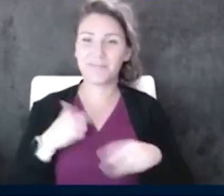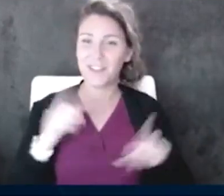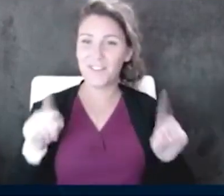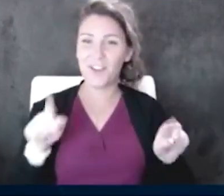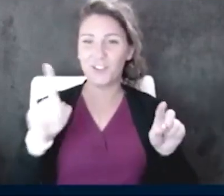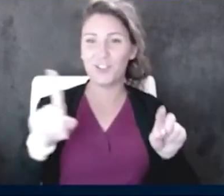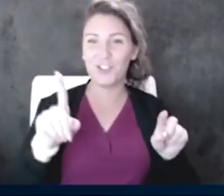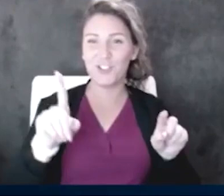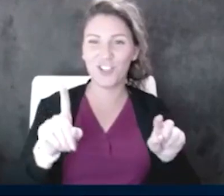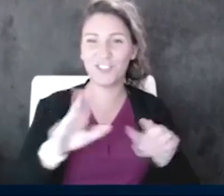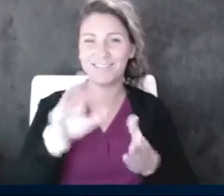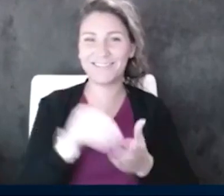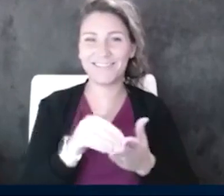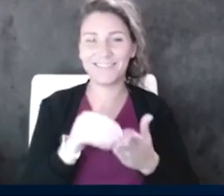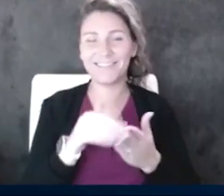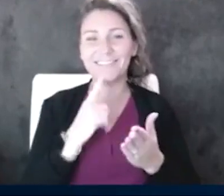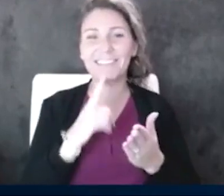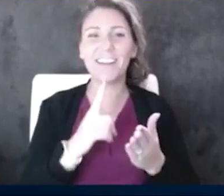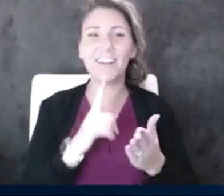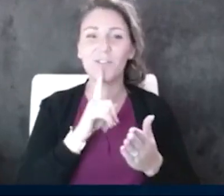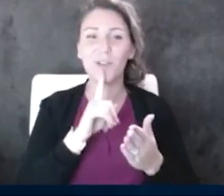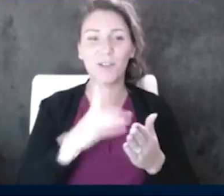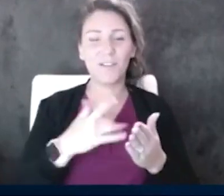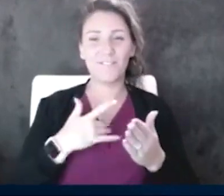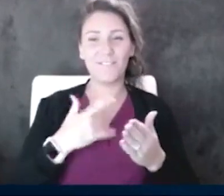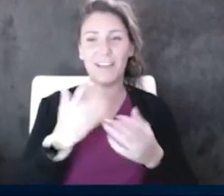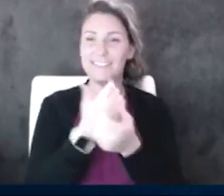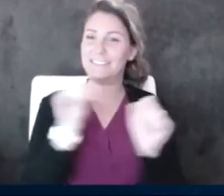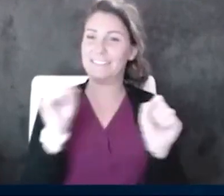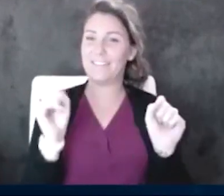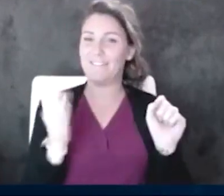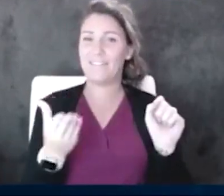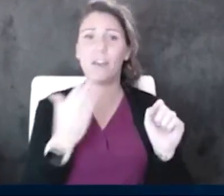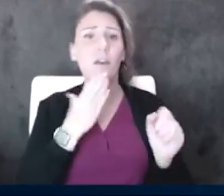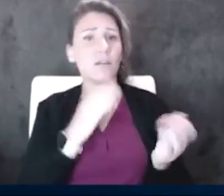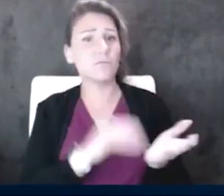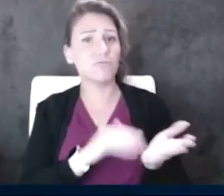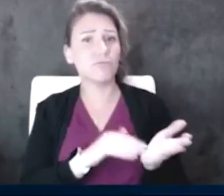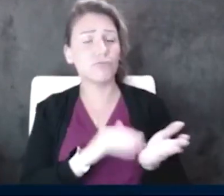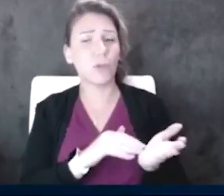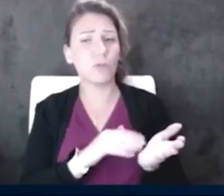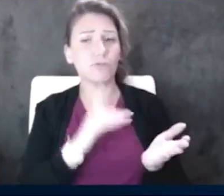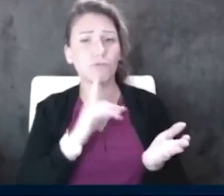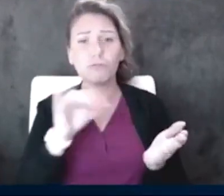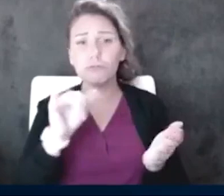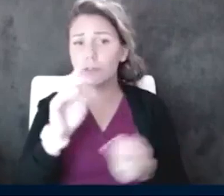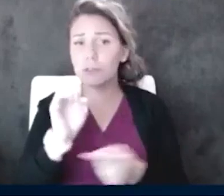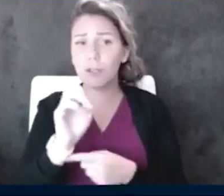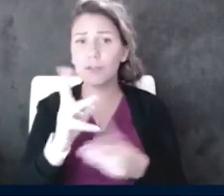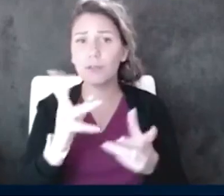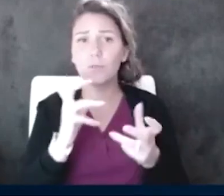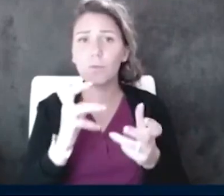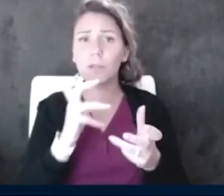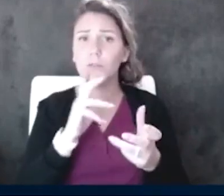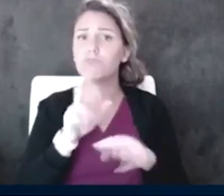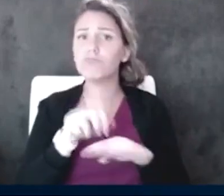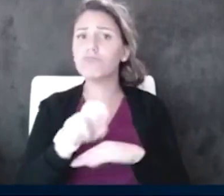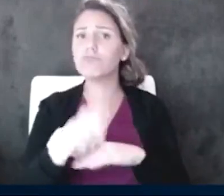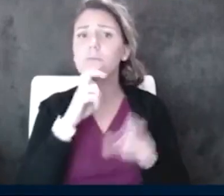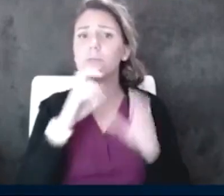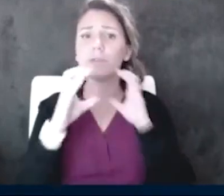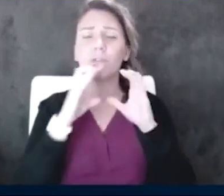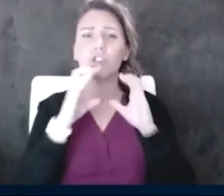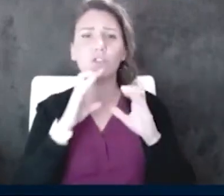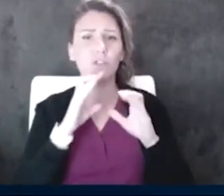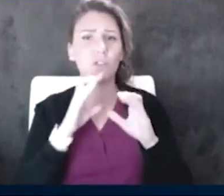very safe down there. So, Dr. Stites, I want you to jump in on this conversation too. But Chelsea, just how does this affect our